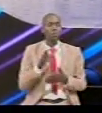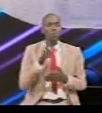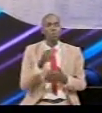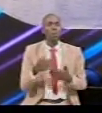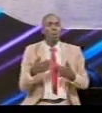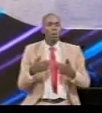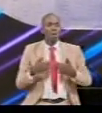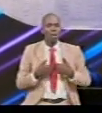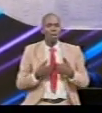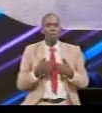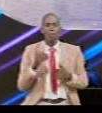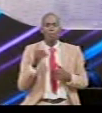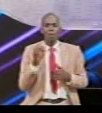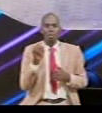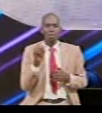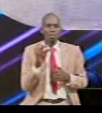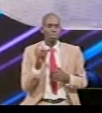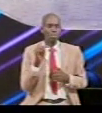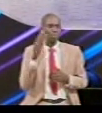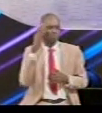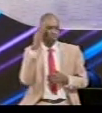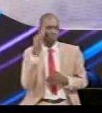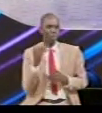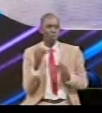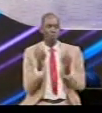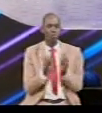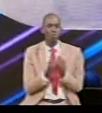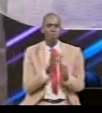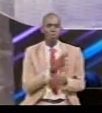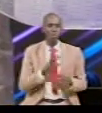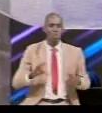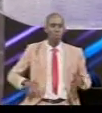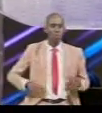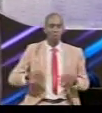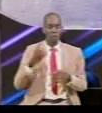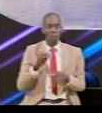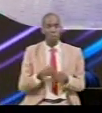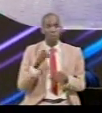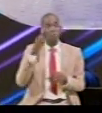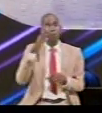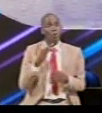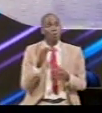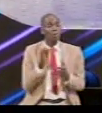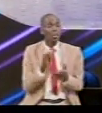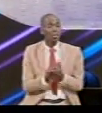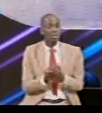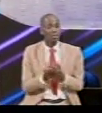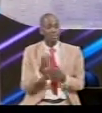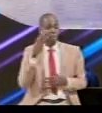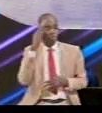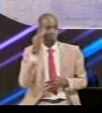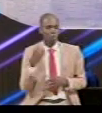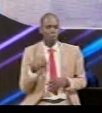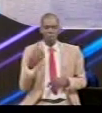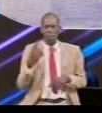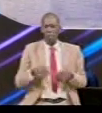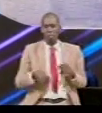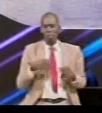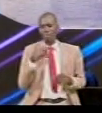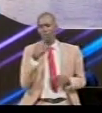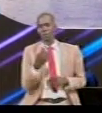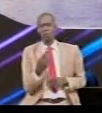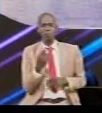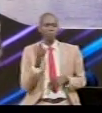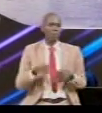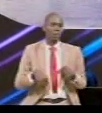an experience with Christ in God. That experience, we cannot tell, we cannot see. It